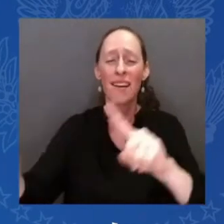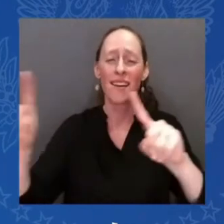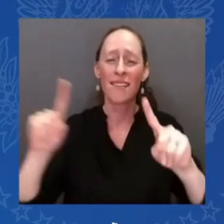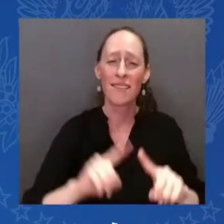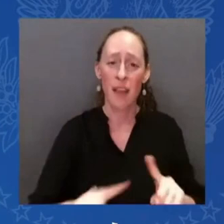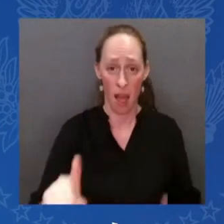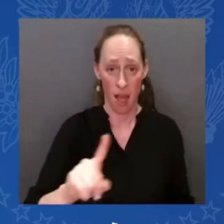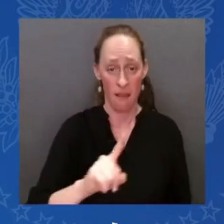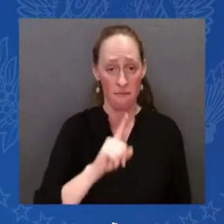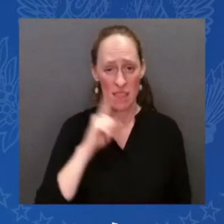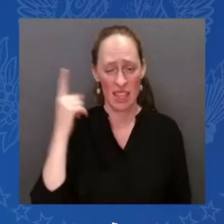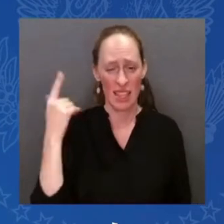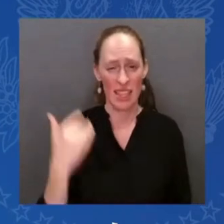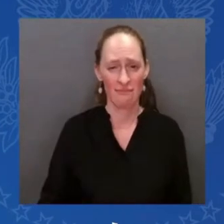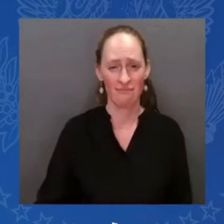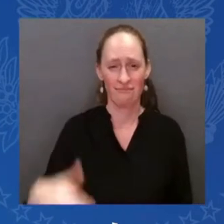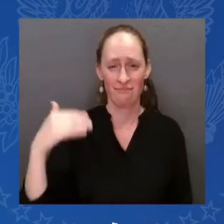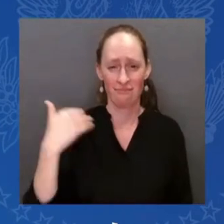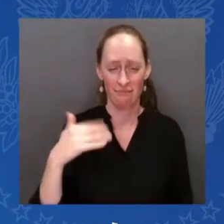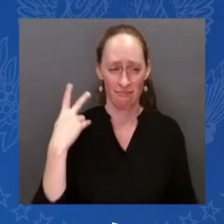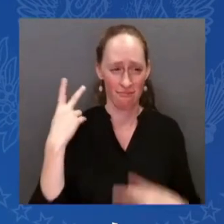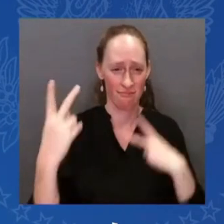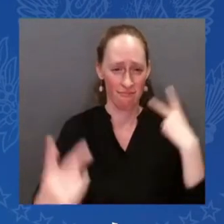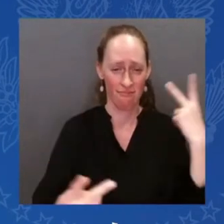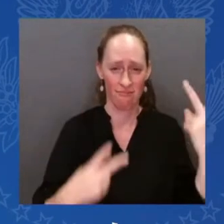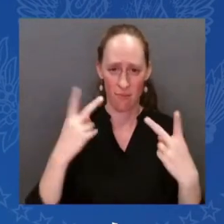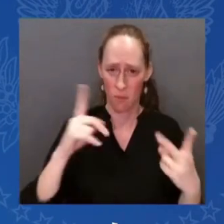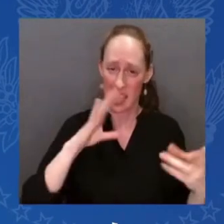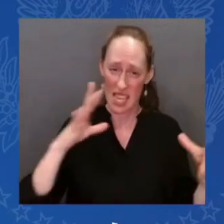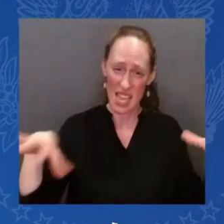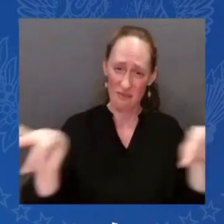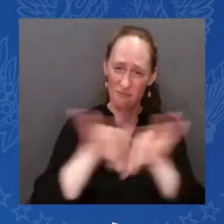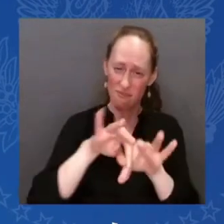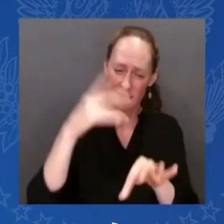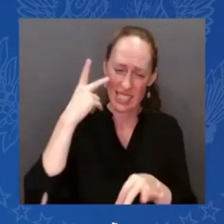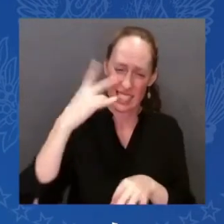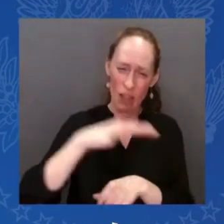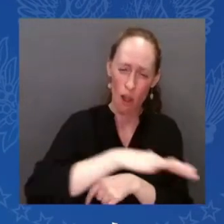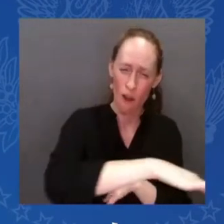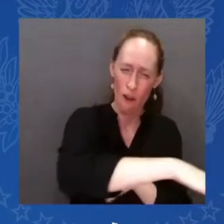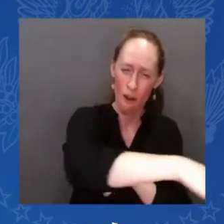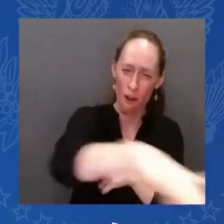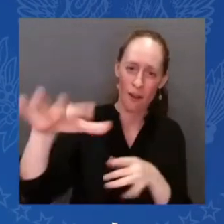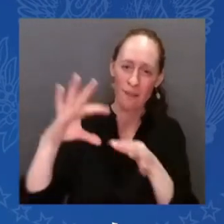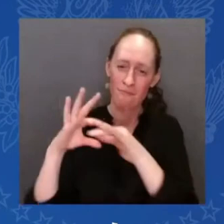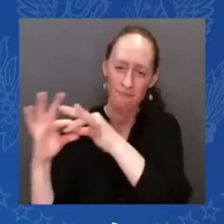us deserve to have our stories told, respected, and heard.